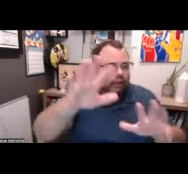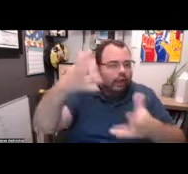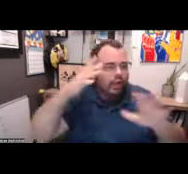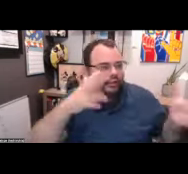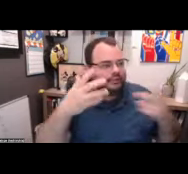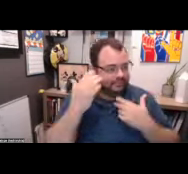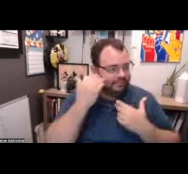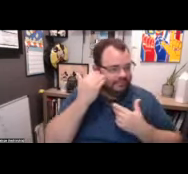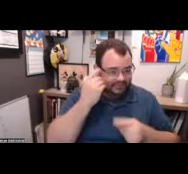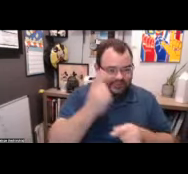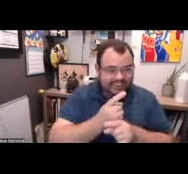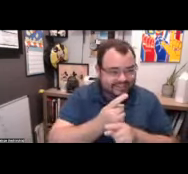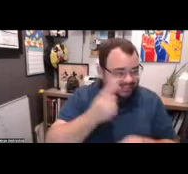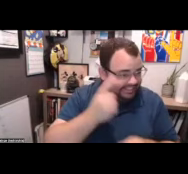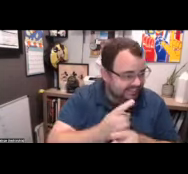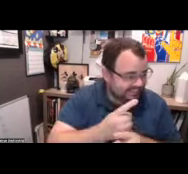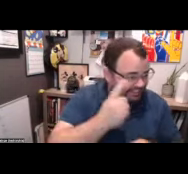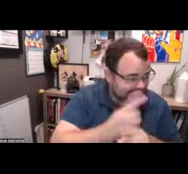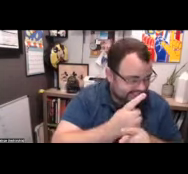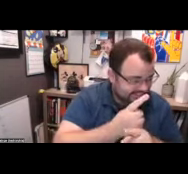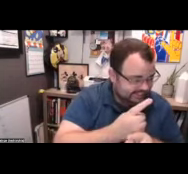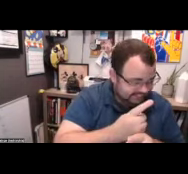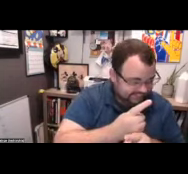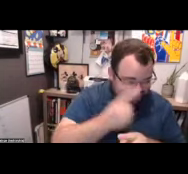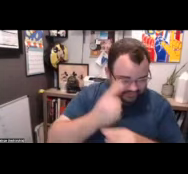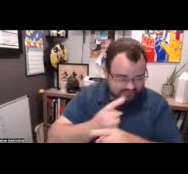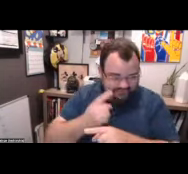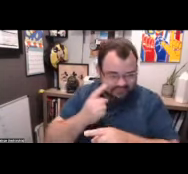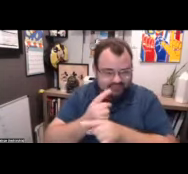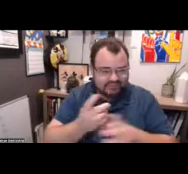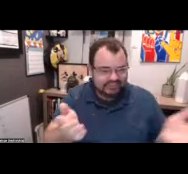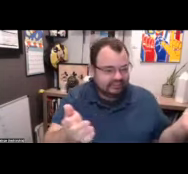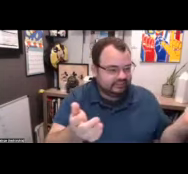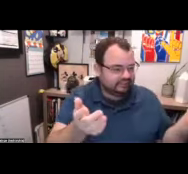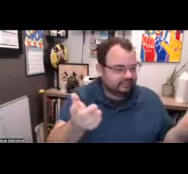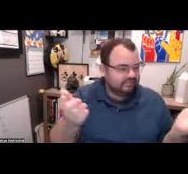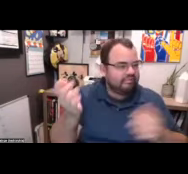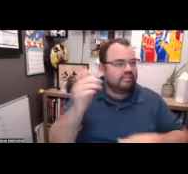I don't know if you like you know how they don't like for babies to be held.